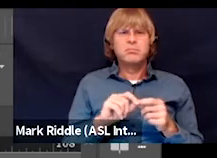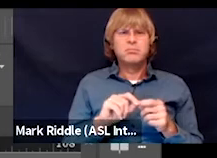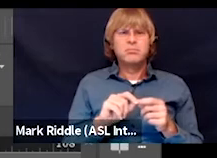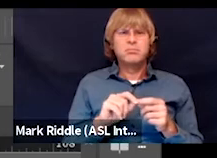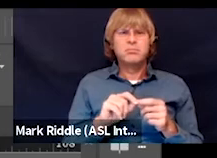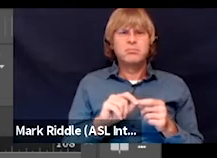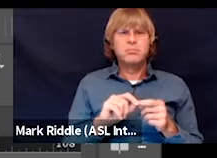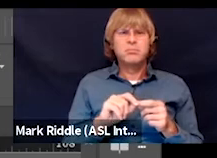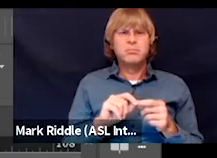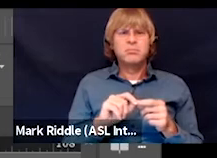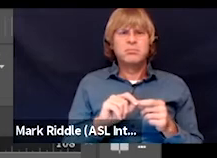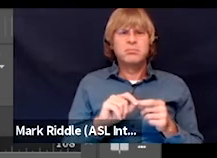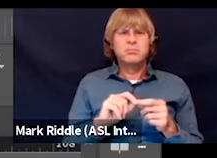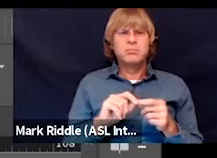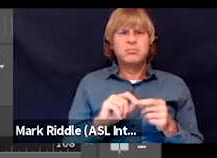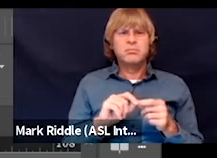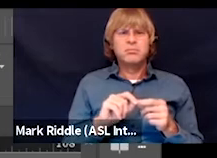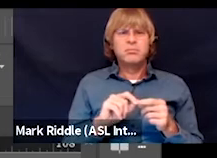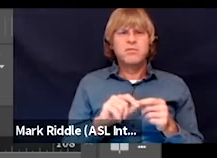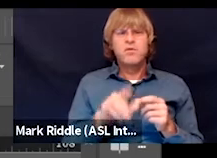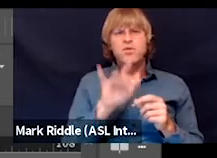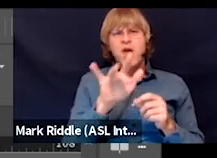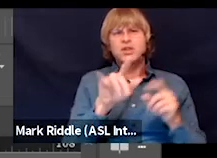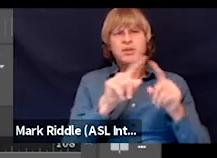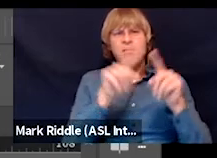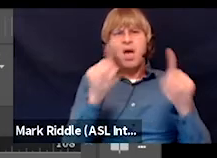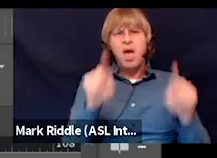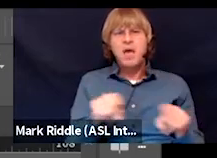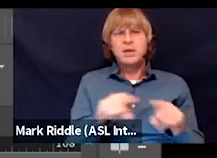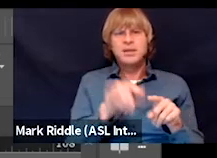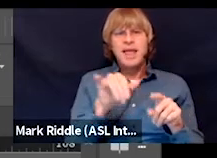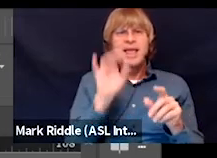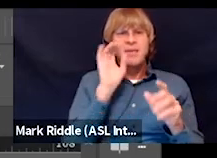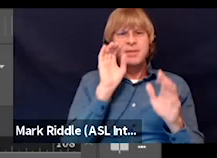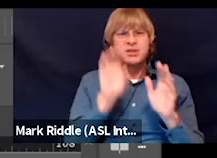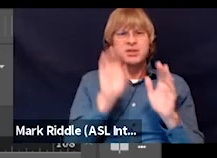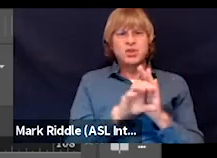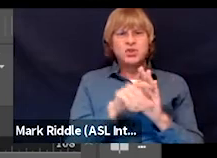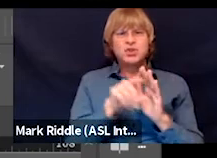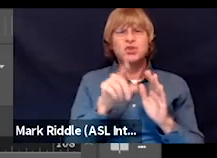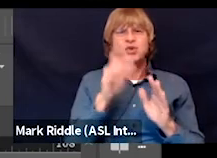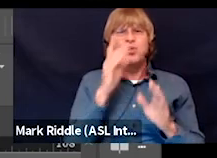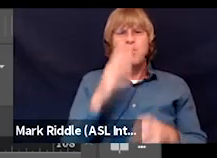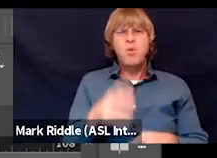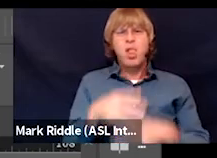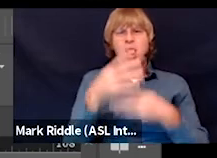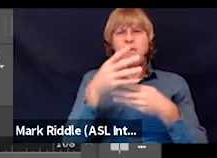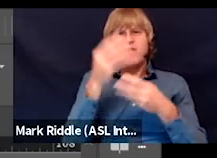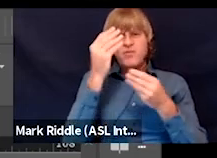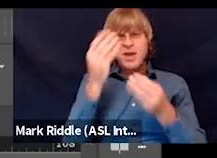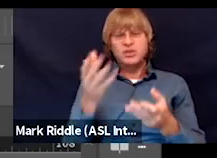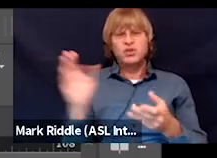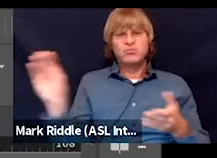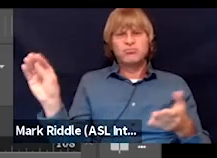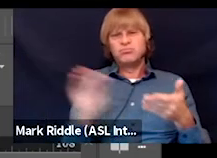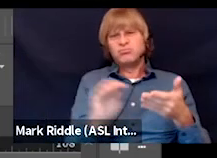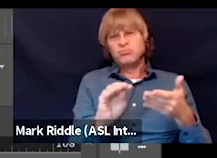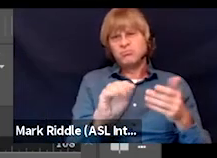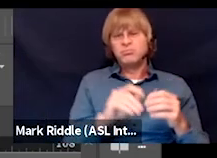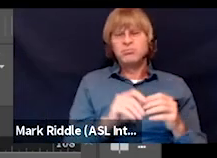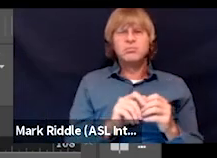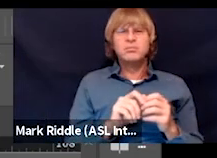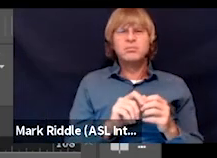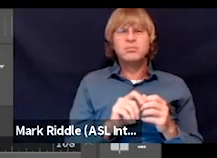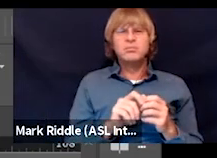But if you touch the box, the image, it will pull that information in.